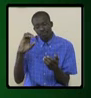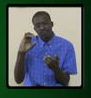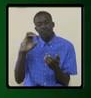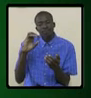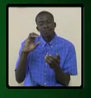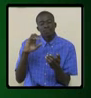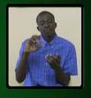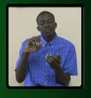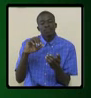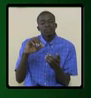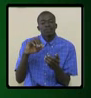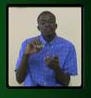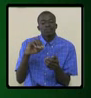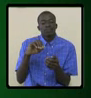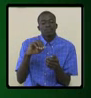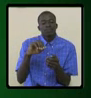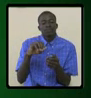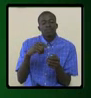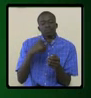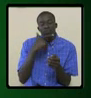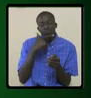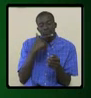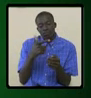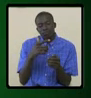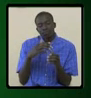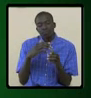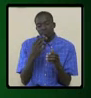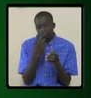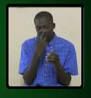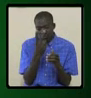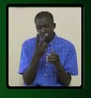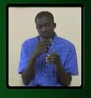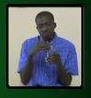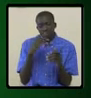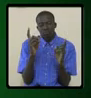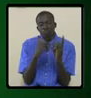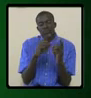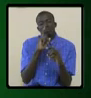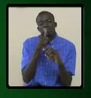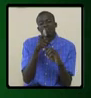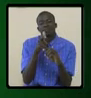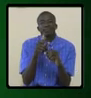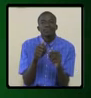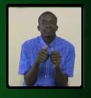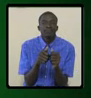C? Thank you for watching. See you next time.